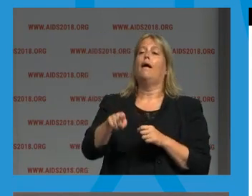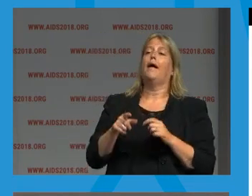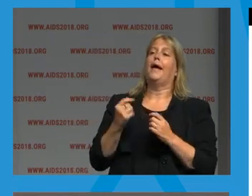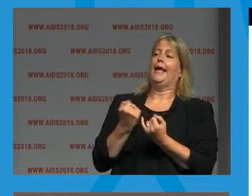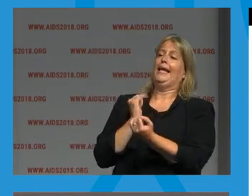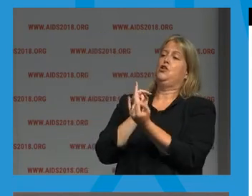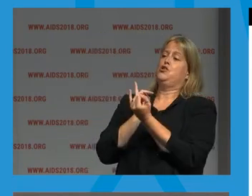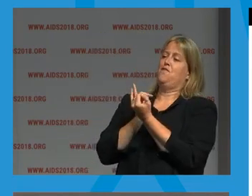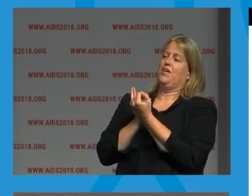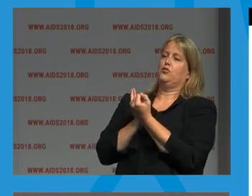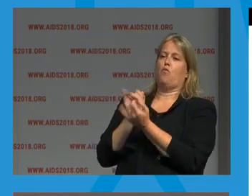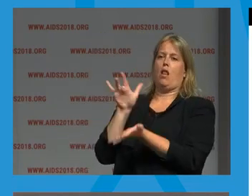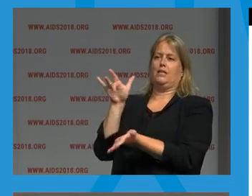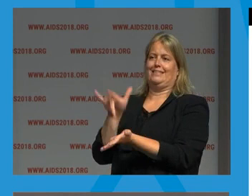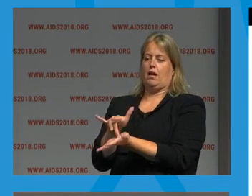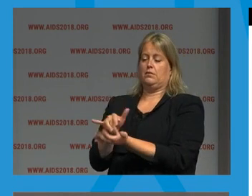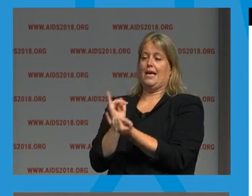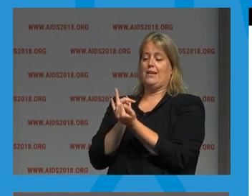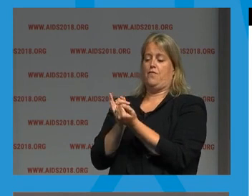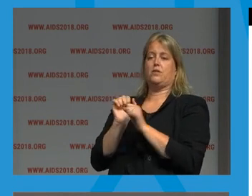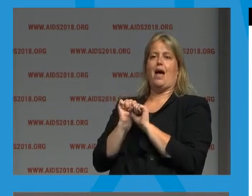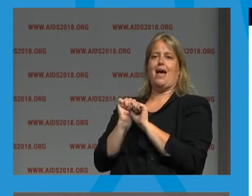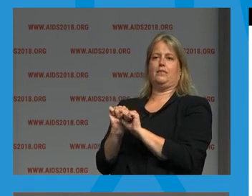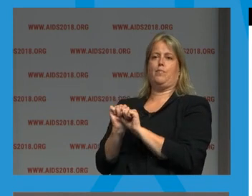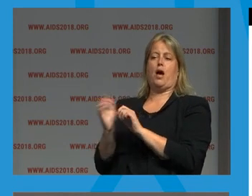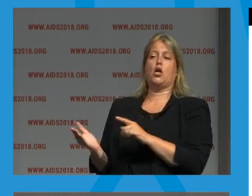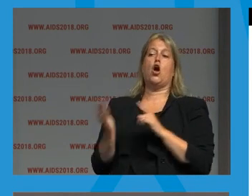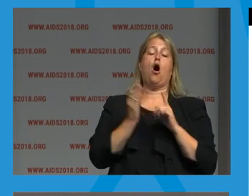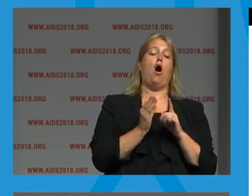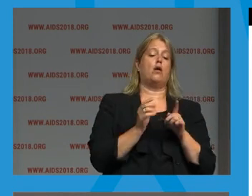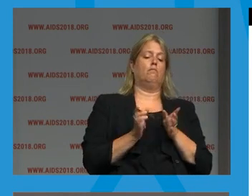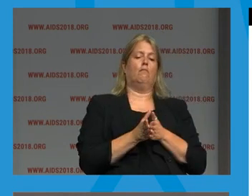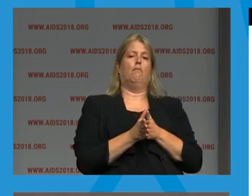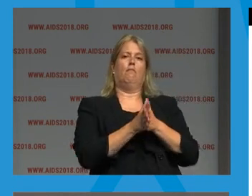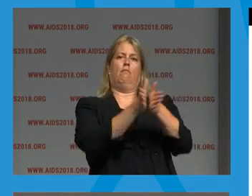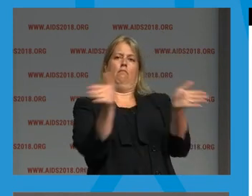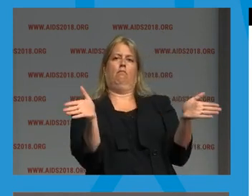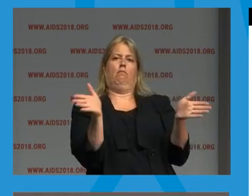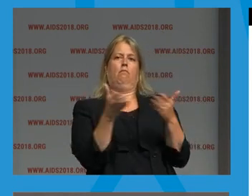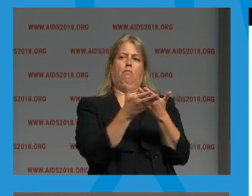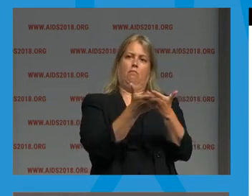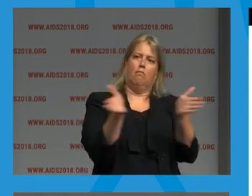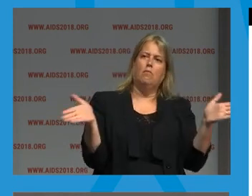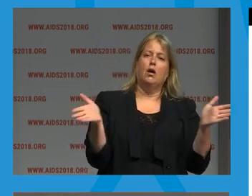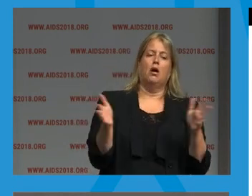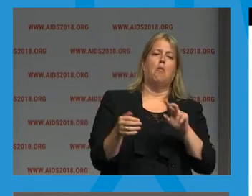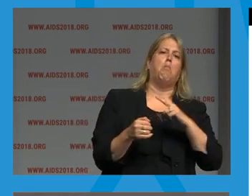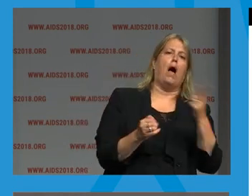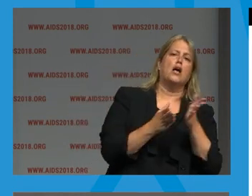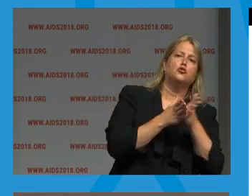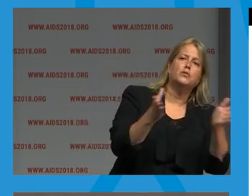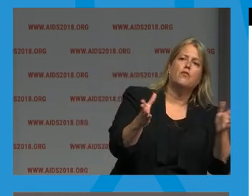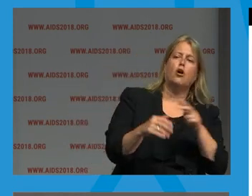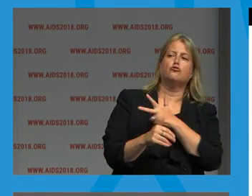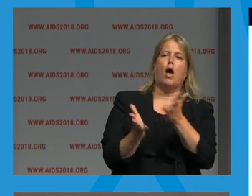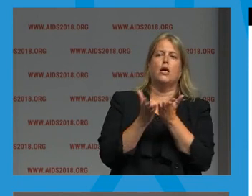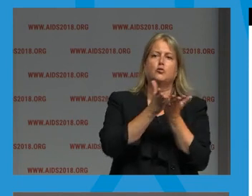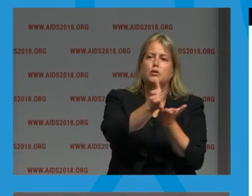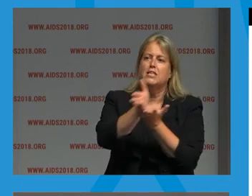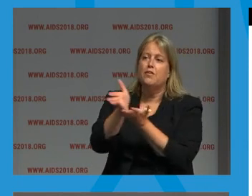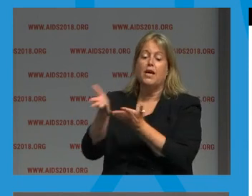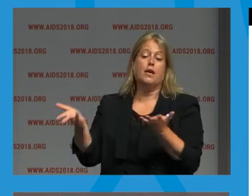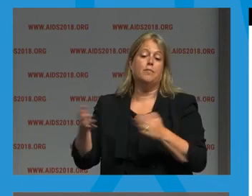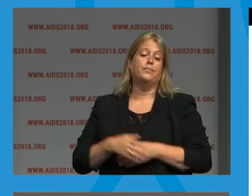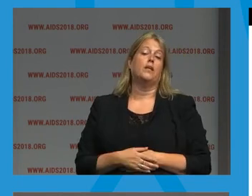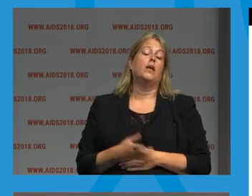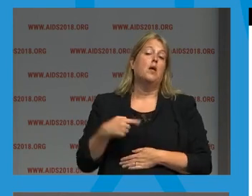against individual sites, or bispecific and trispecific antibodies against HIV. This is an approach